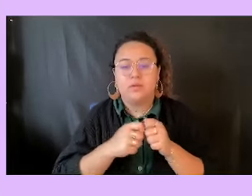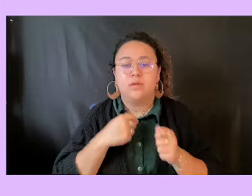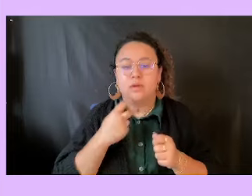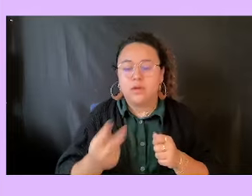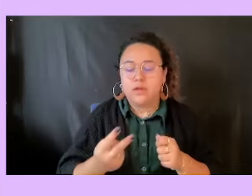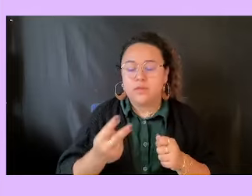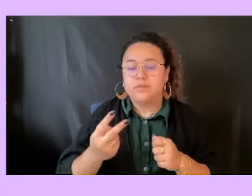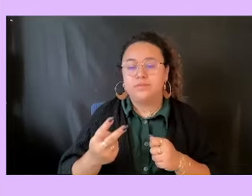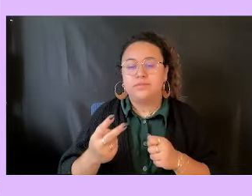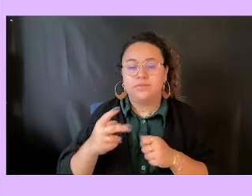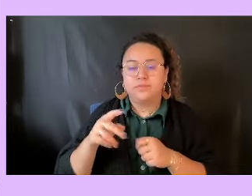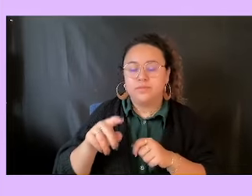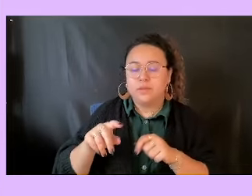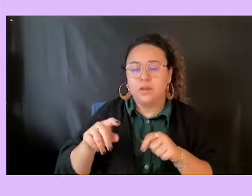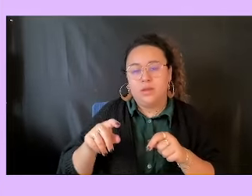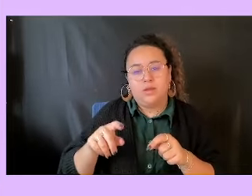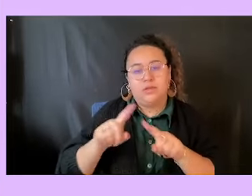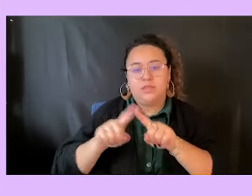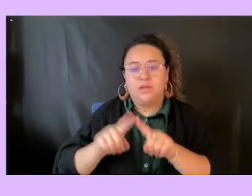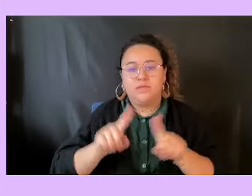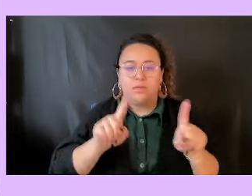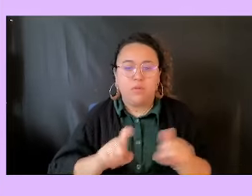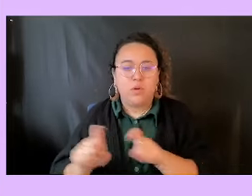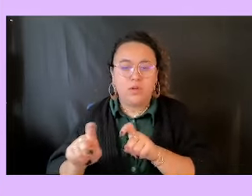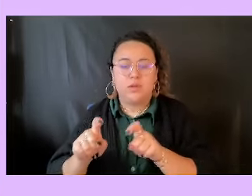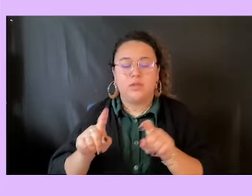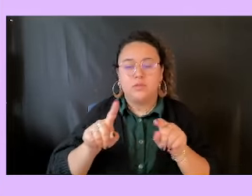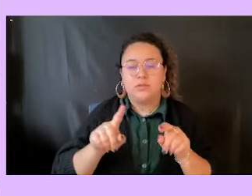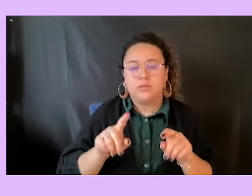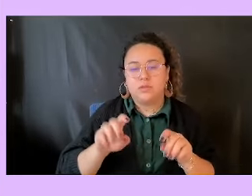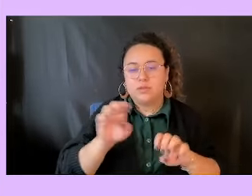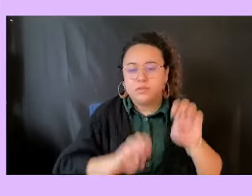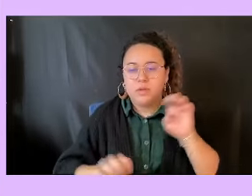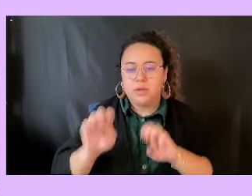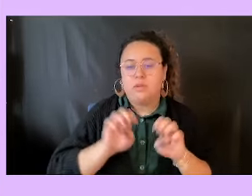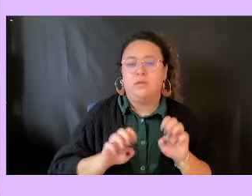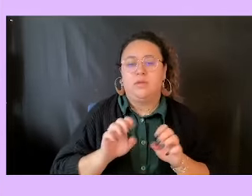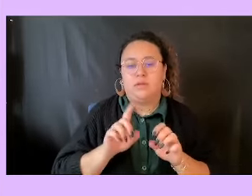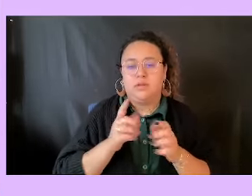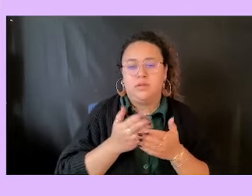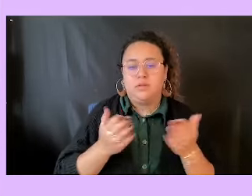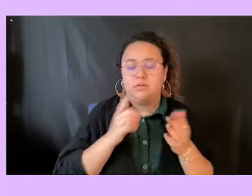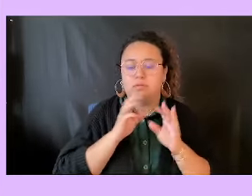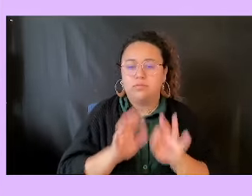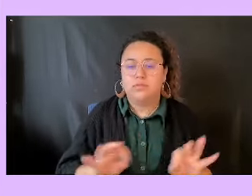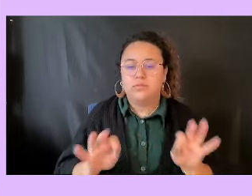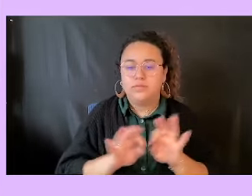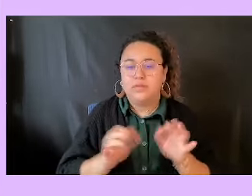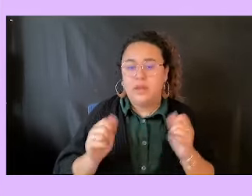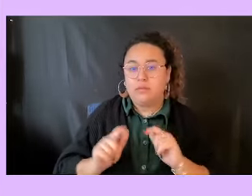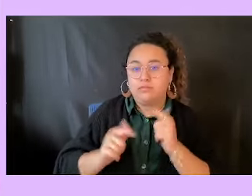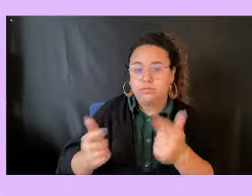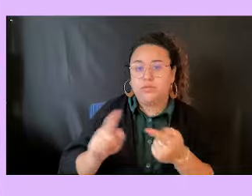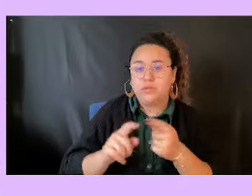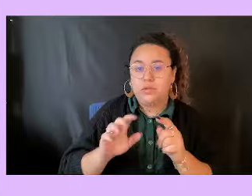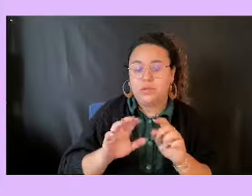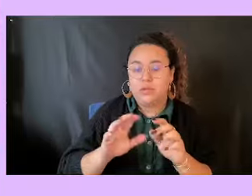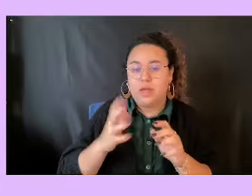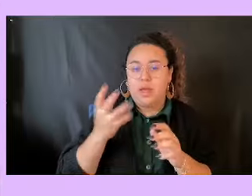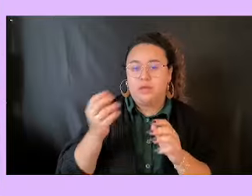prototyping and experimentation, is super important. Thank you. We're gonna open this out to the outer circle. Hi,